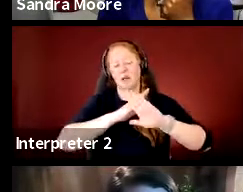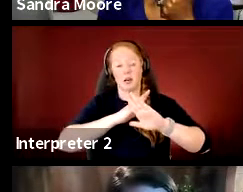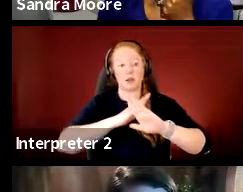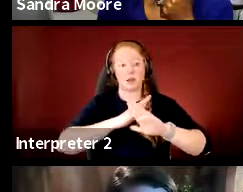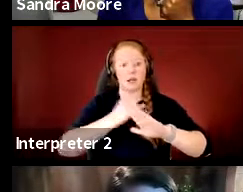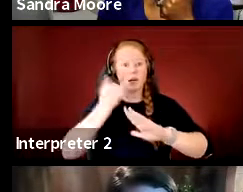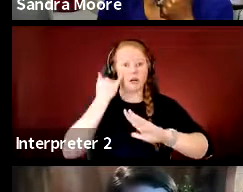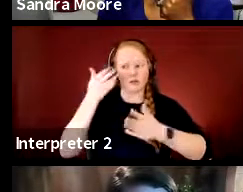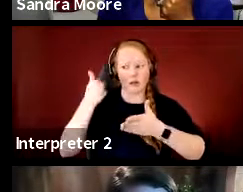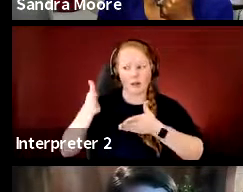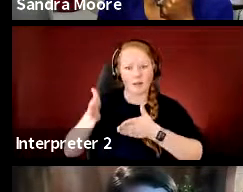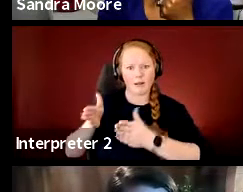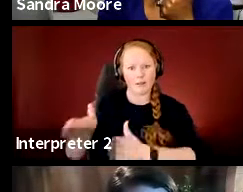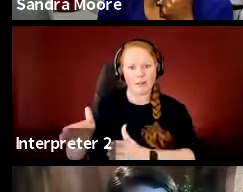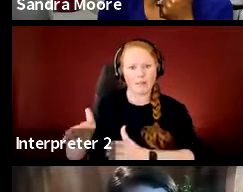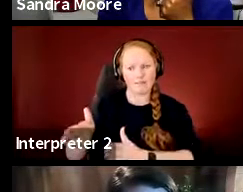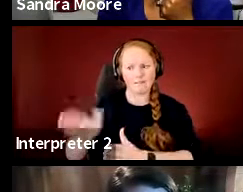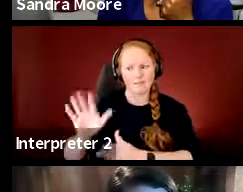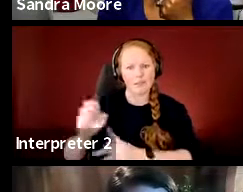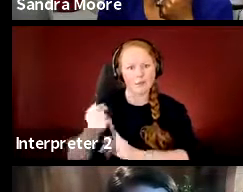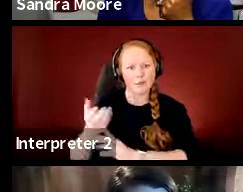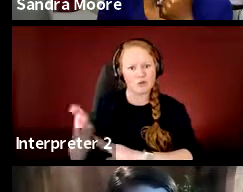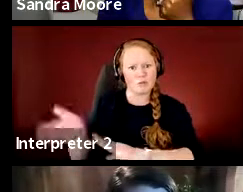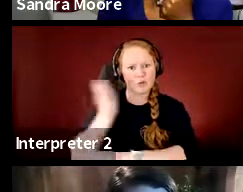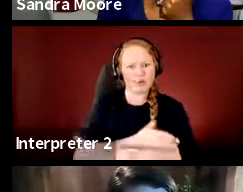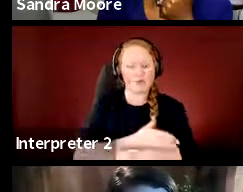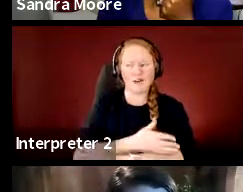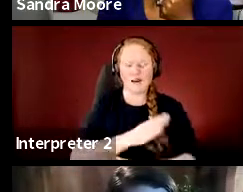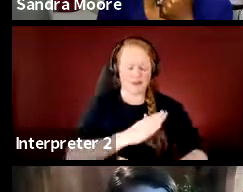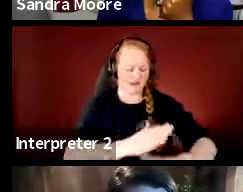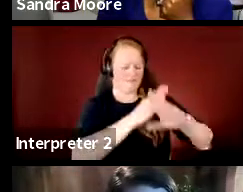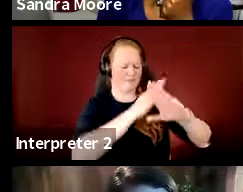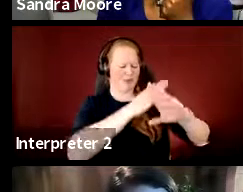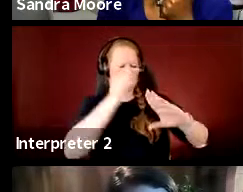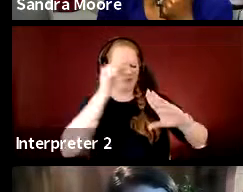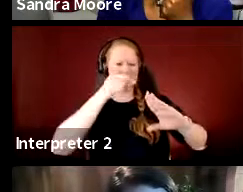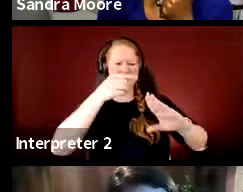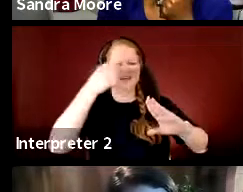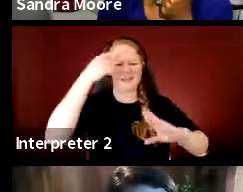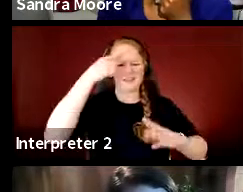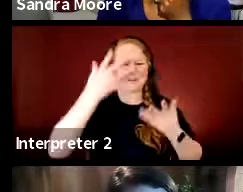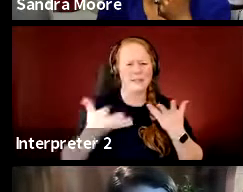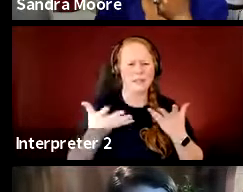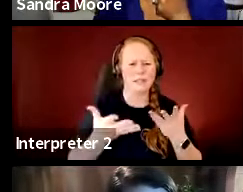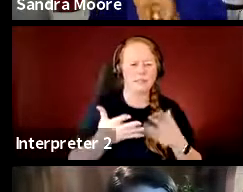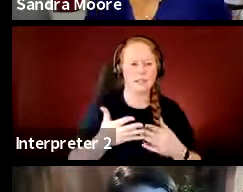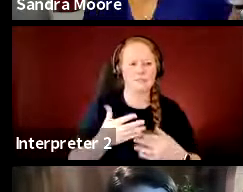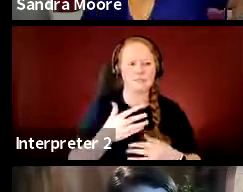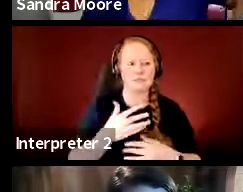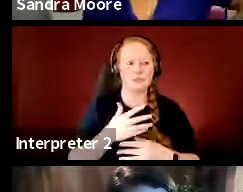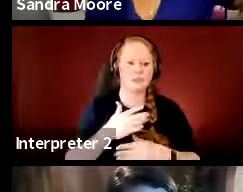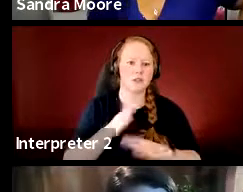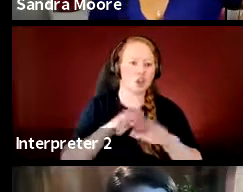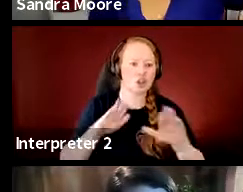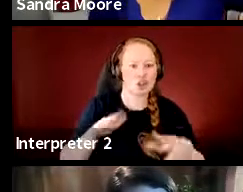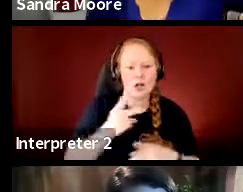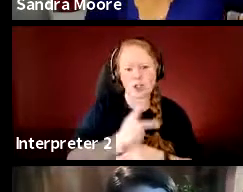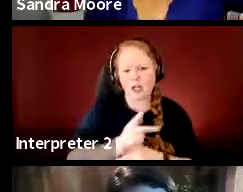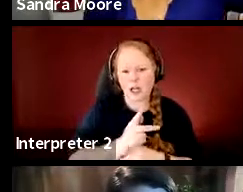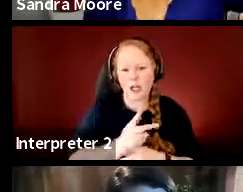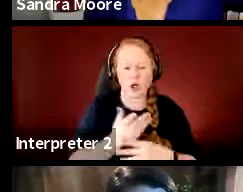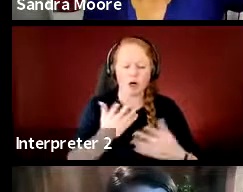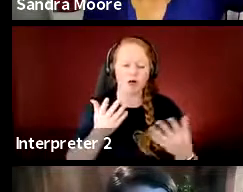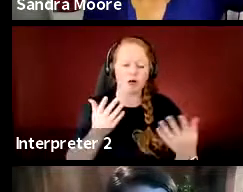them. The barriers I'm thinking maybe are childcare,